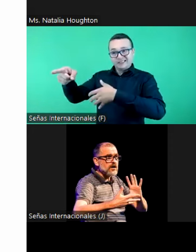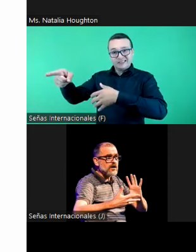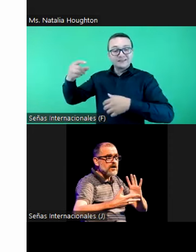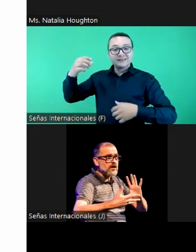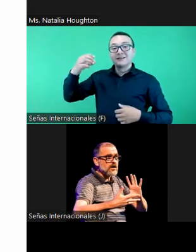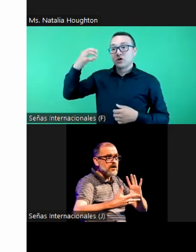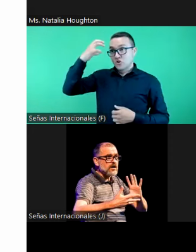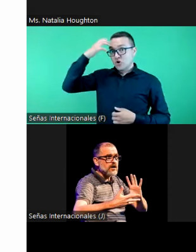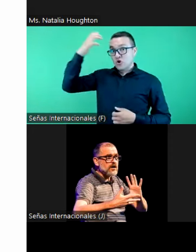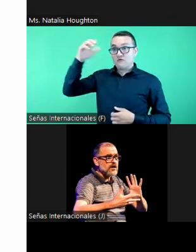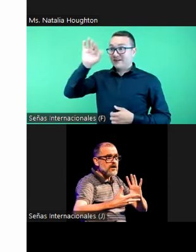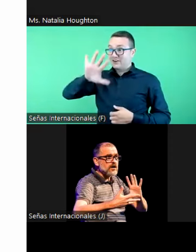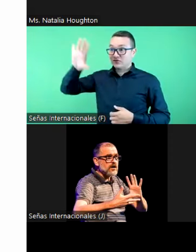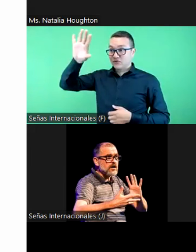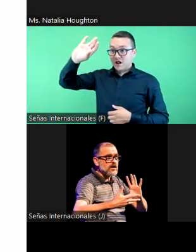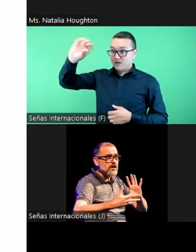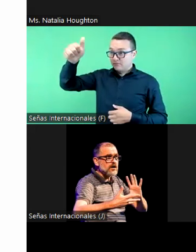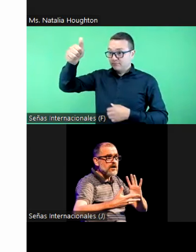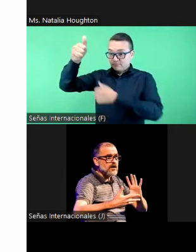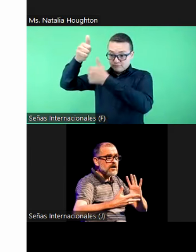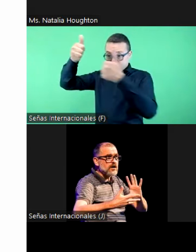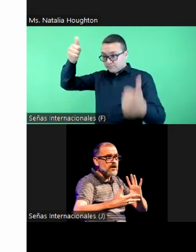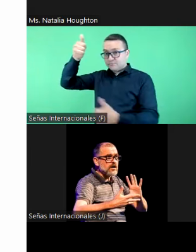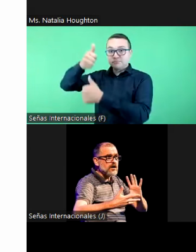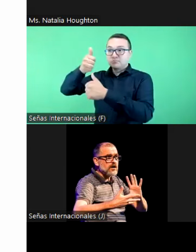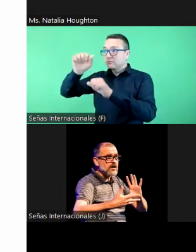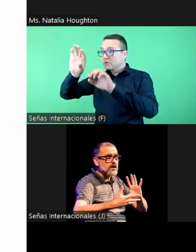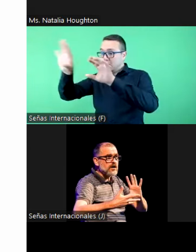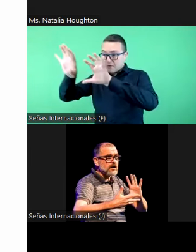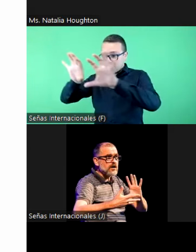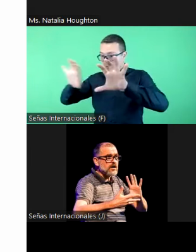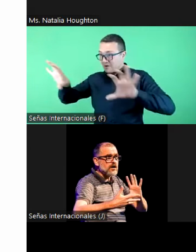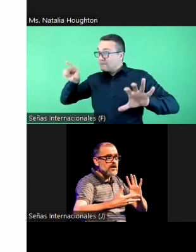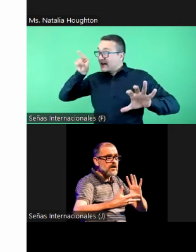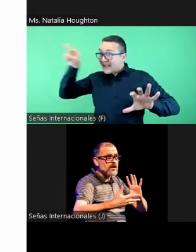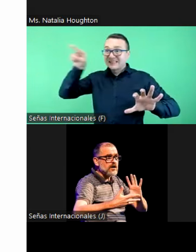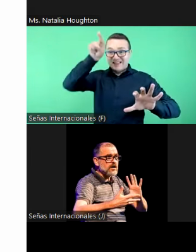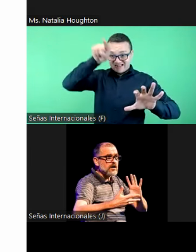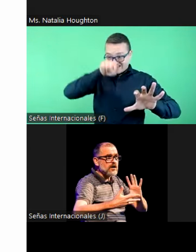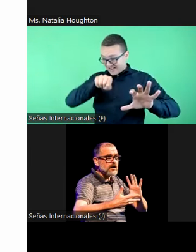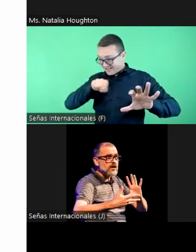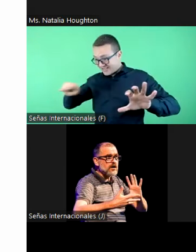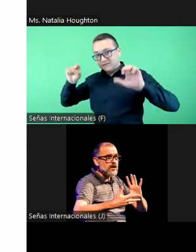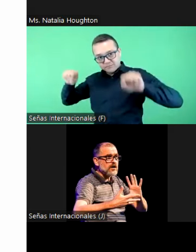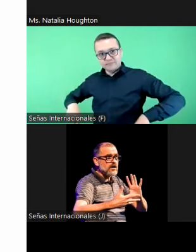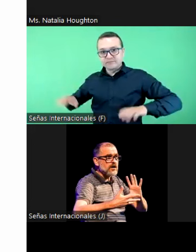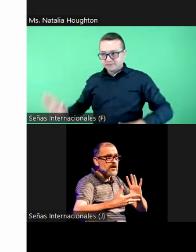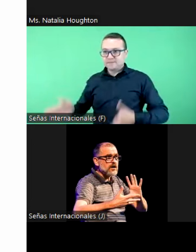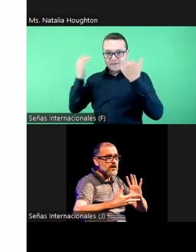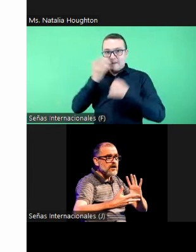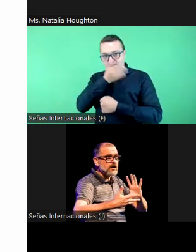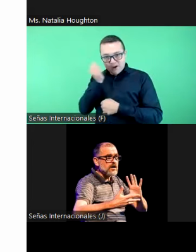through the development of capacities and structures of governability in order to provide a